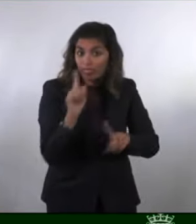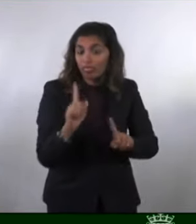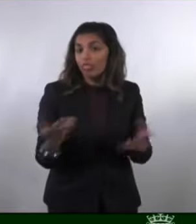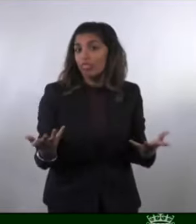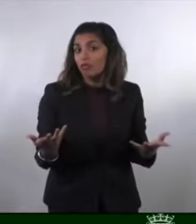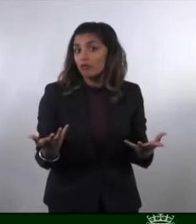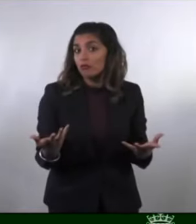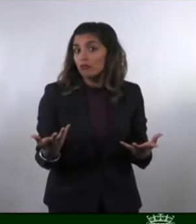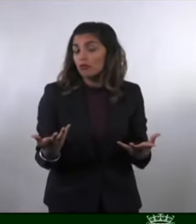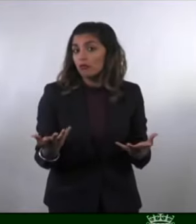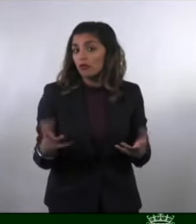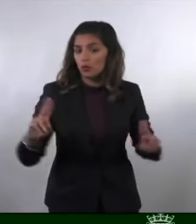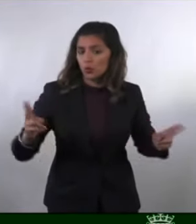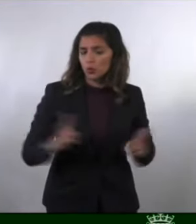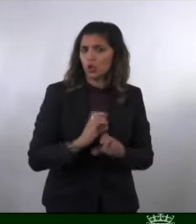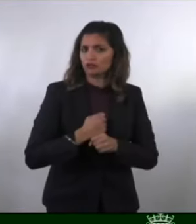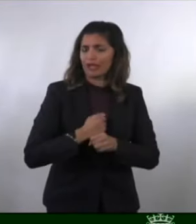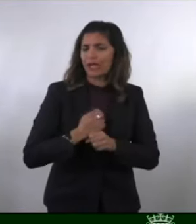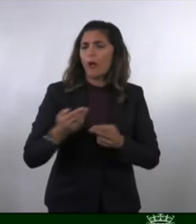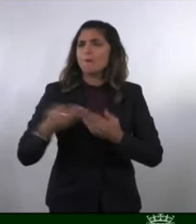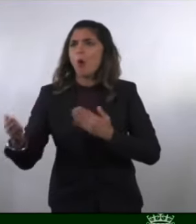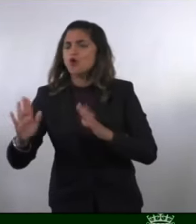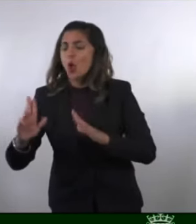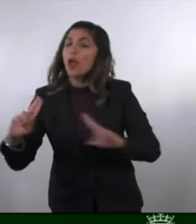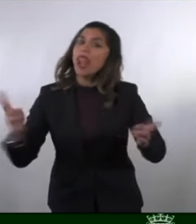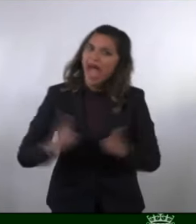everyone? A lot less stressful for everyone.